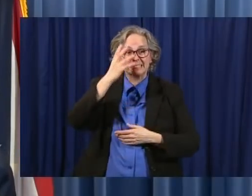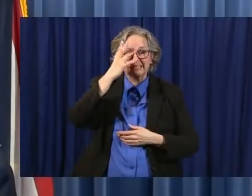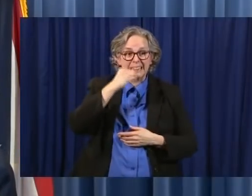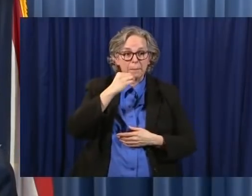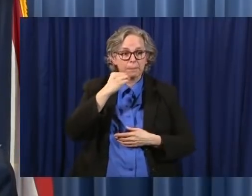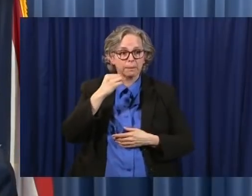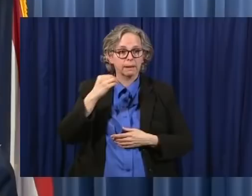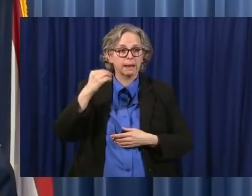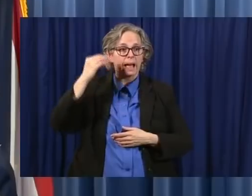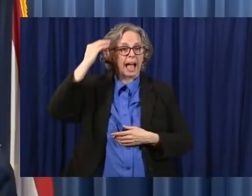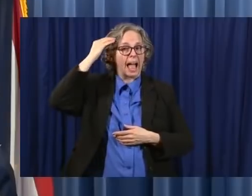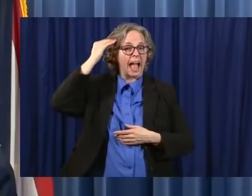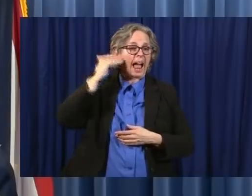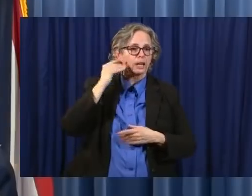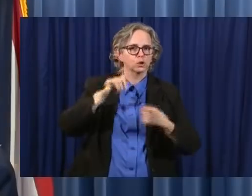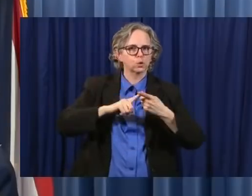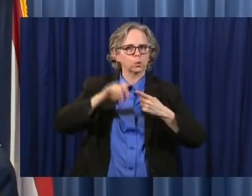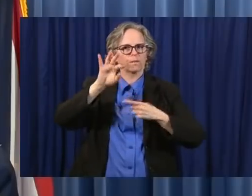farther apart.